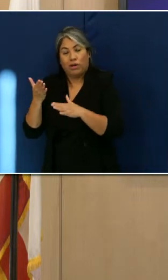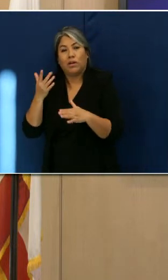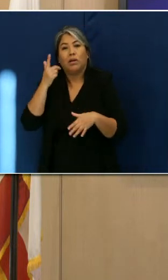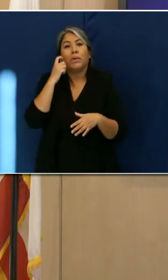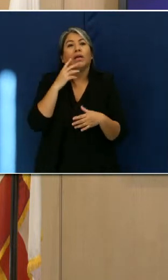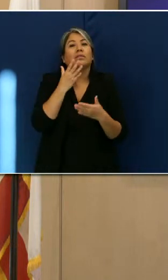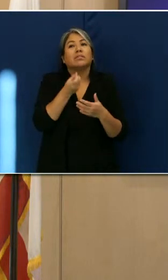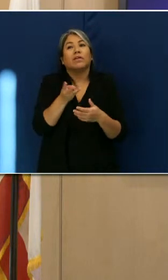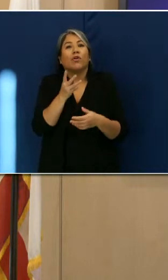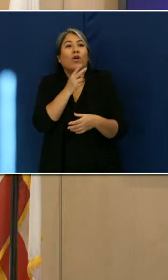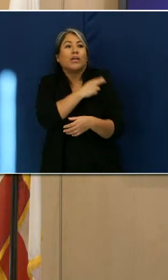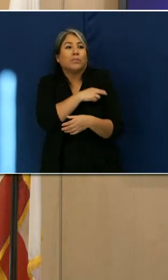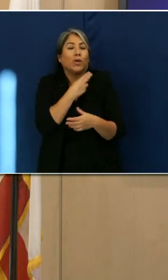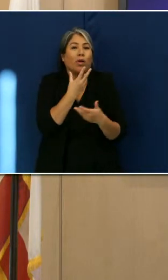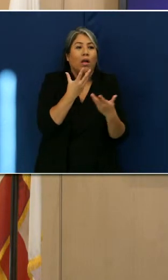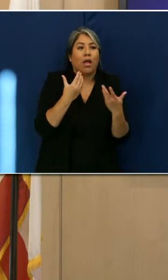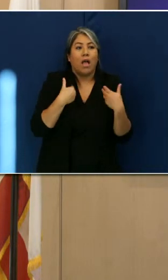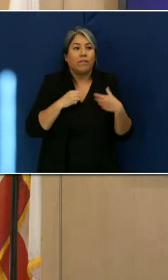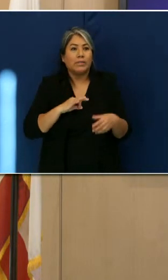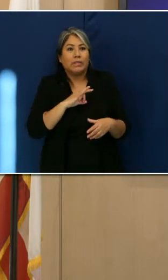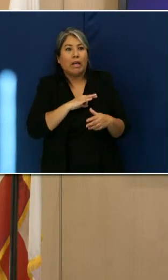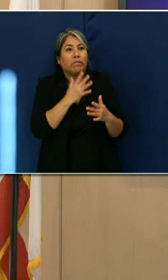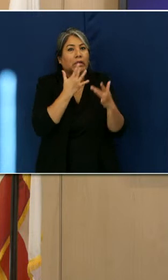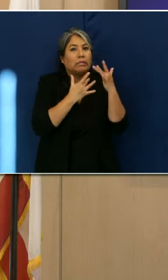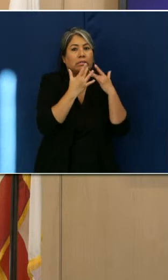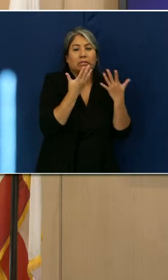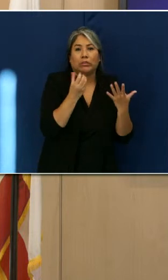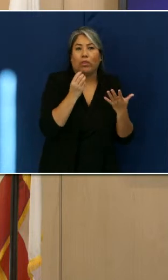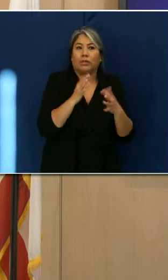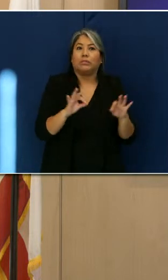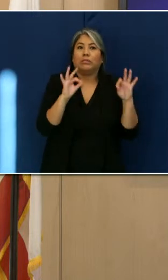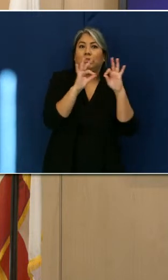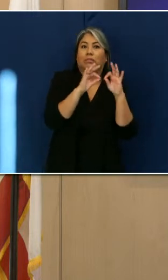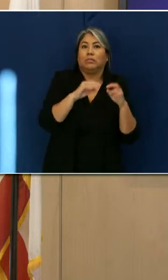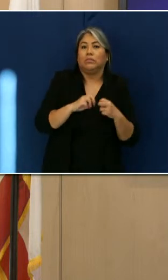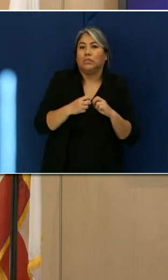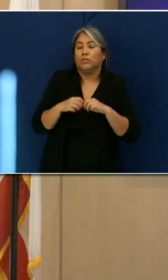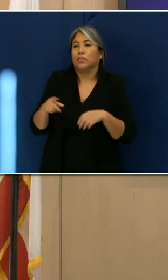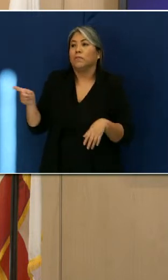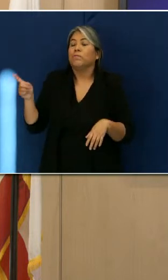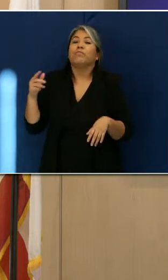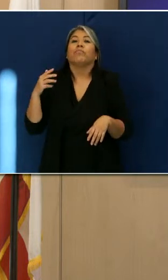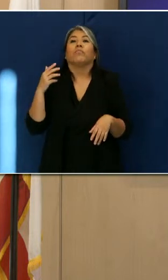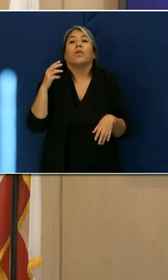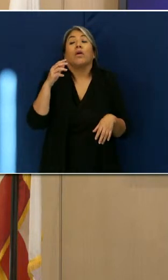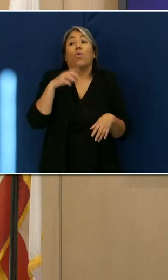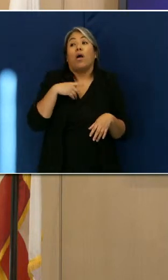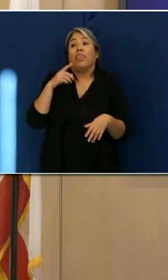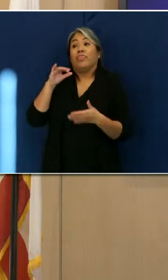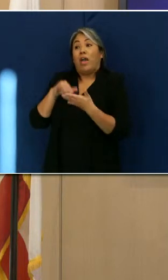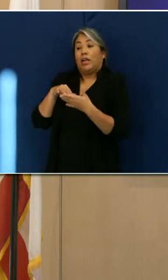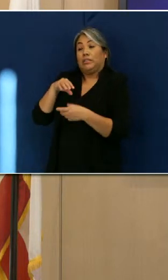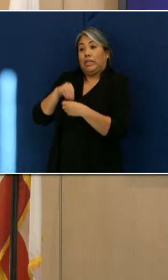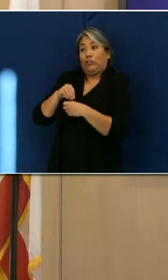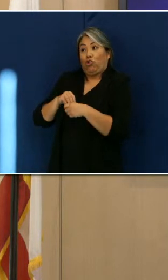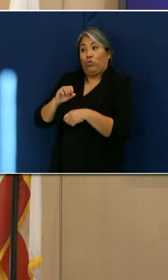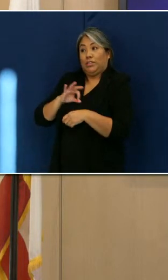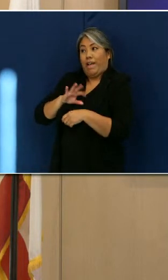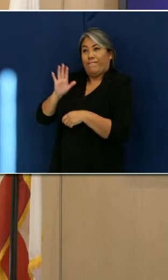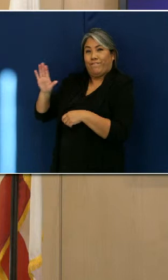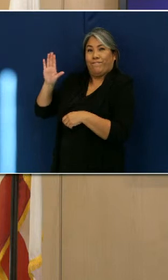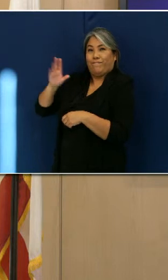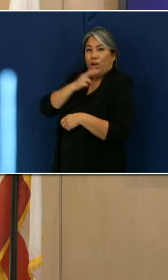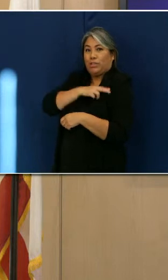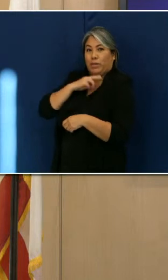that staffing concerns are a major issue? Well, primarily this is an internal staffing issue for the